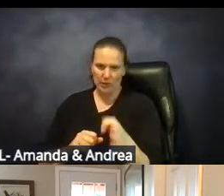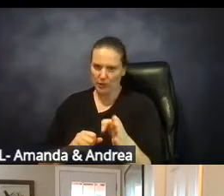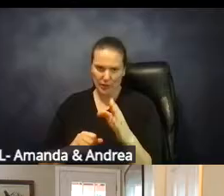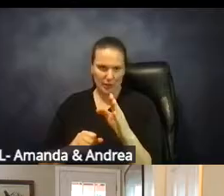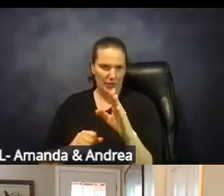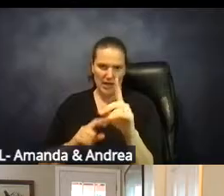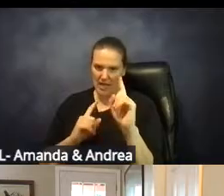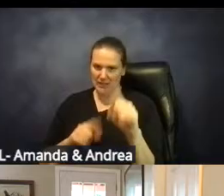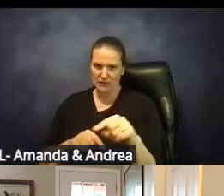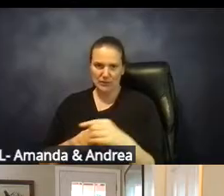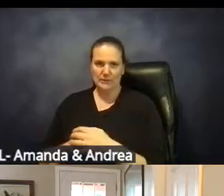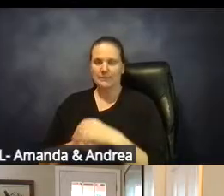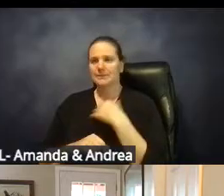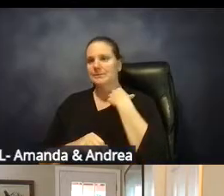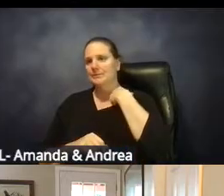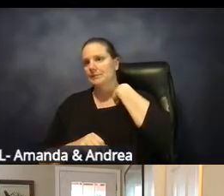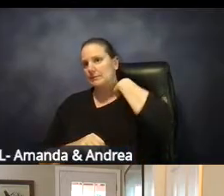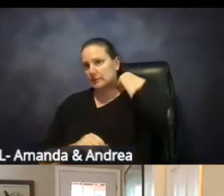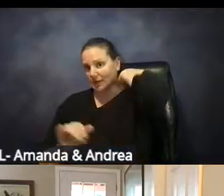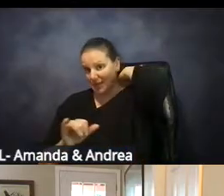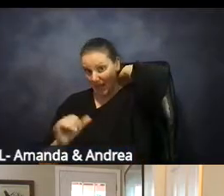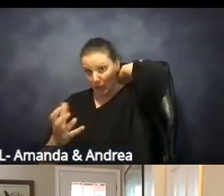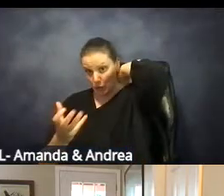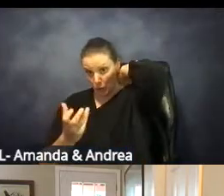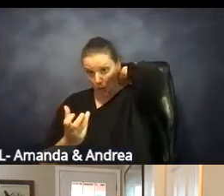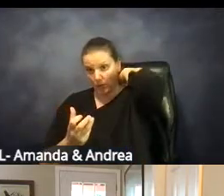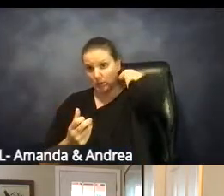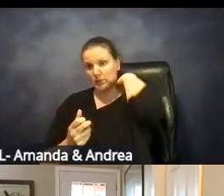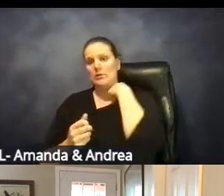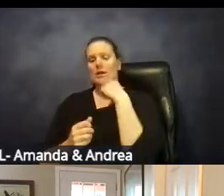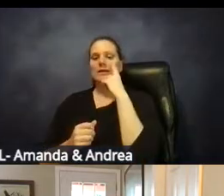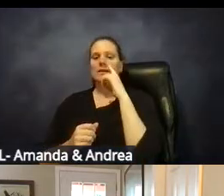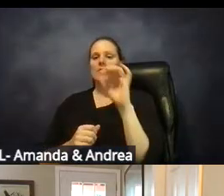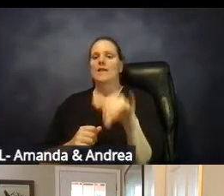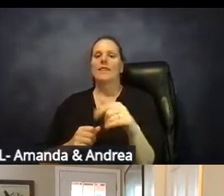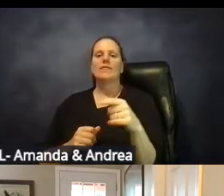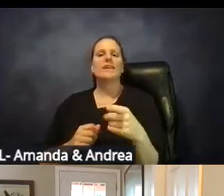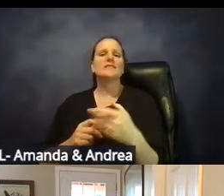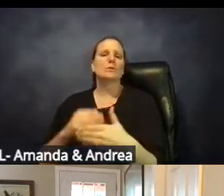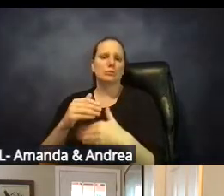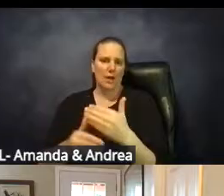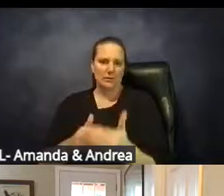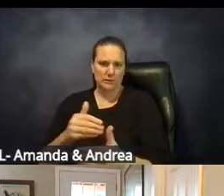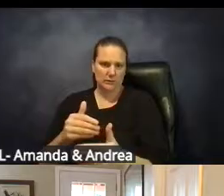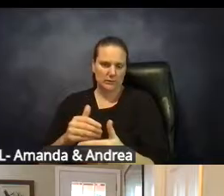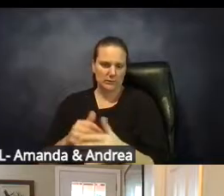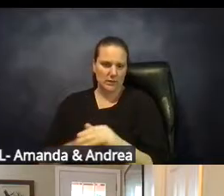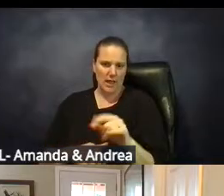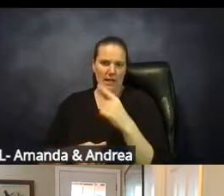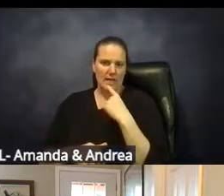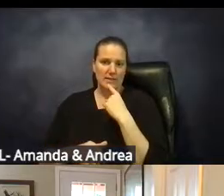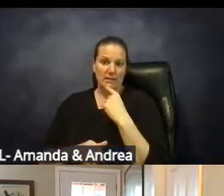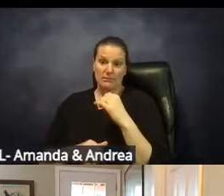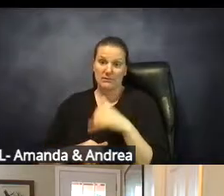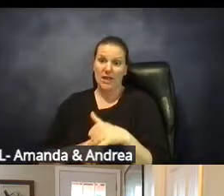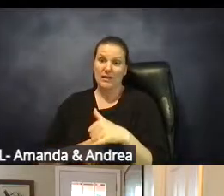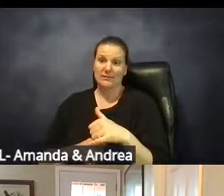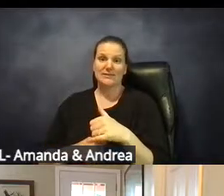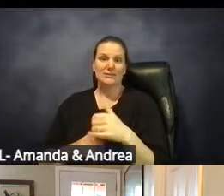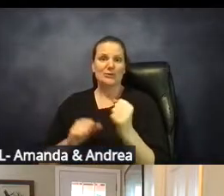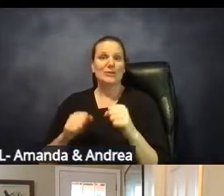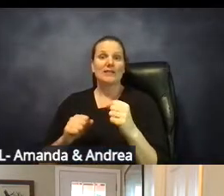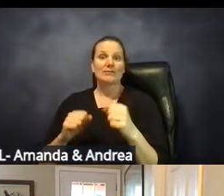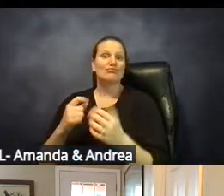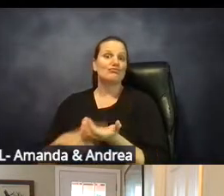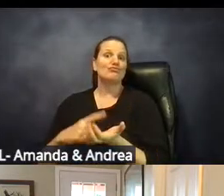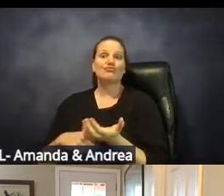as you would like. I think that for this process, as I said, it is pretty tangible